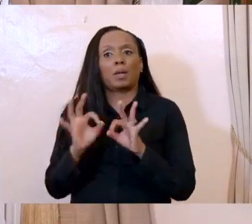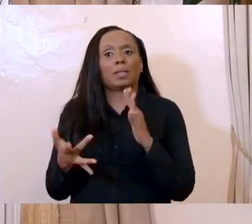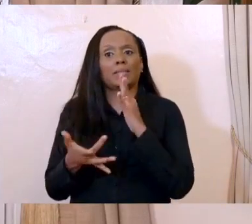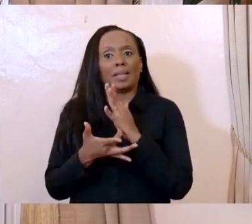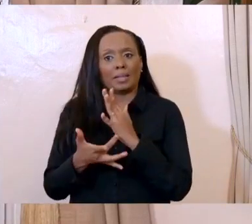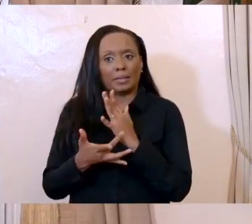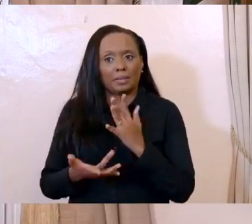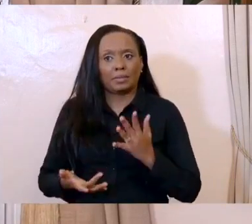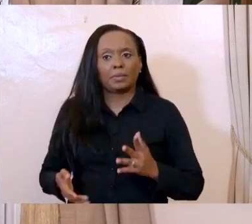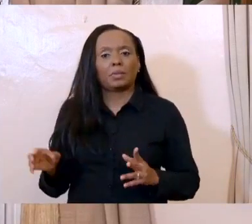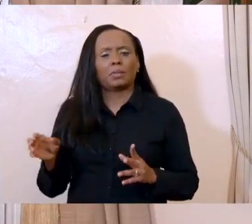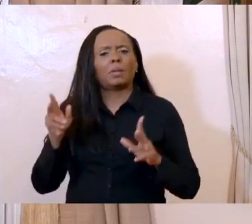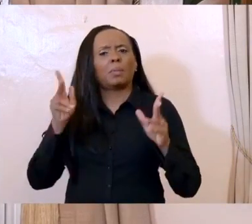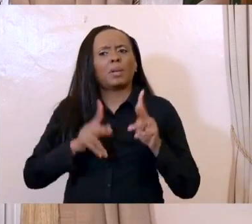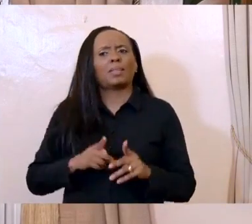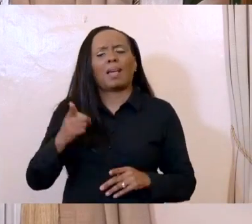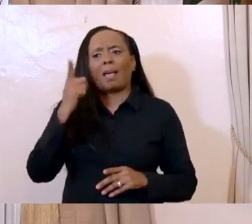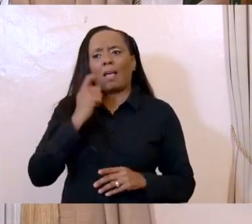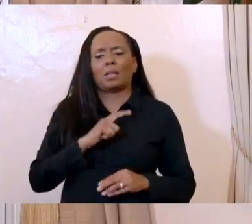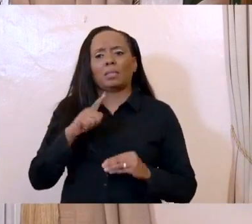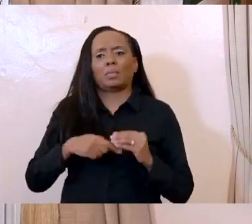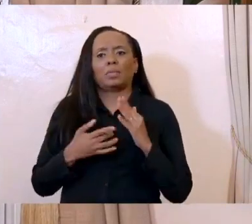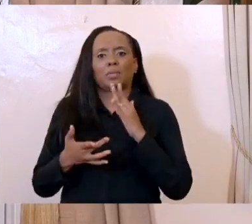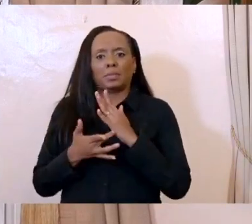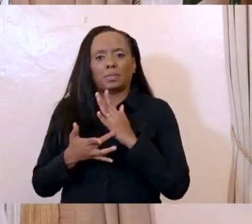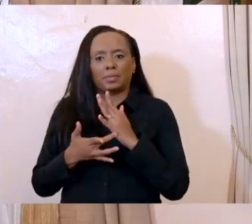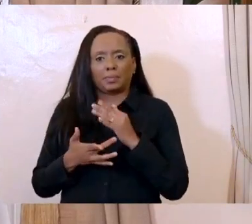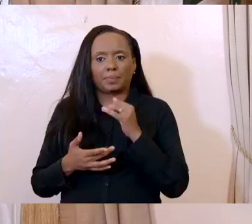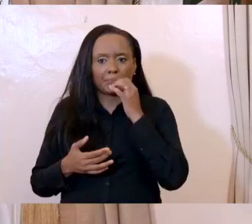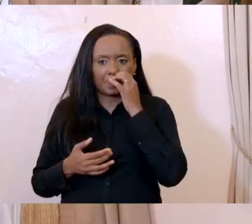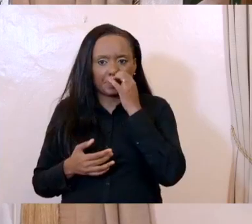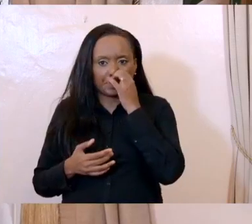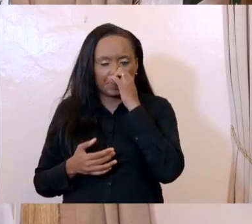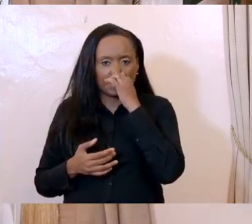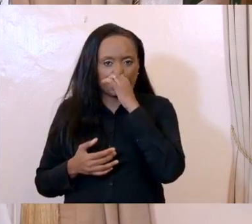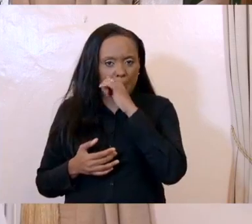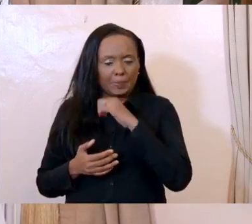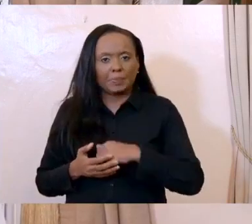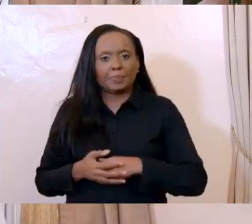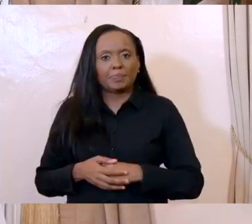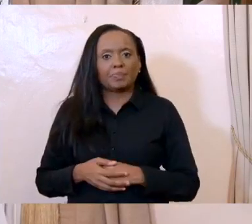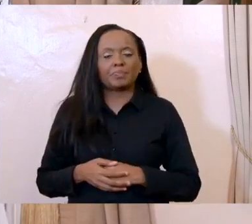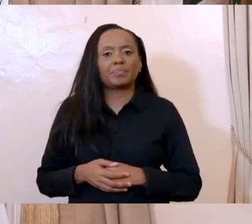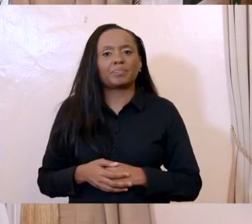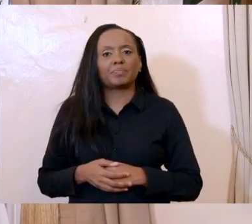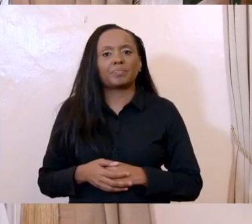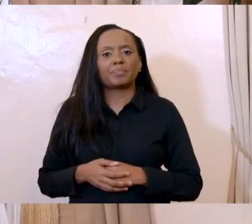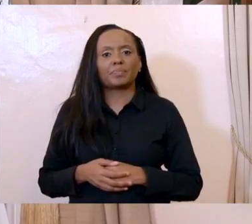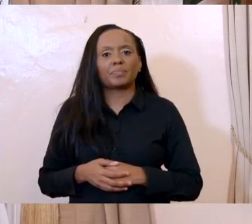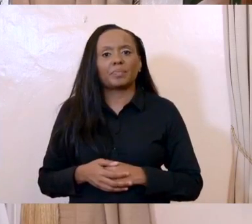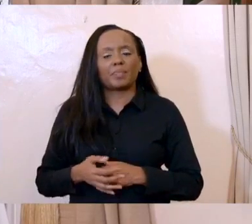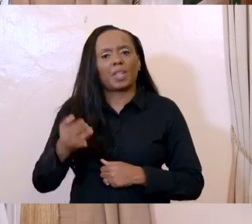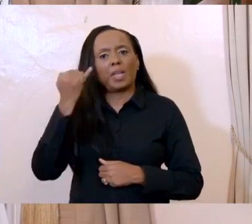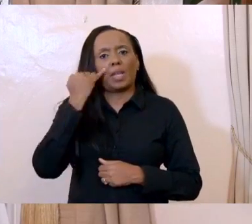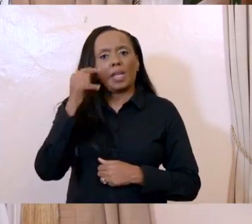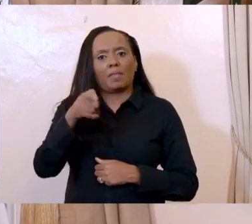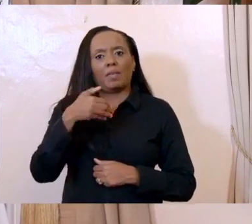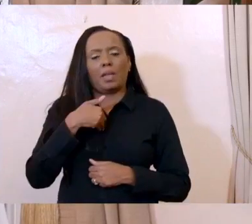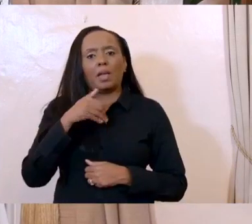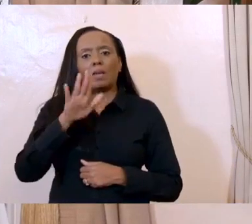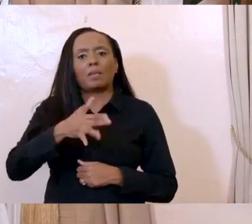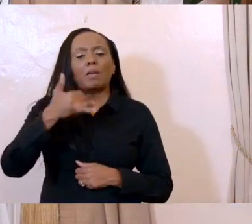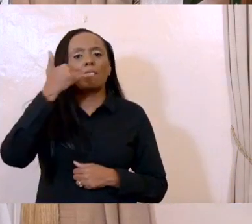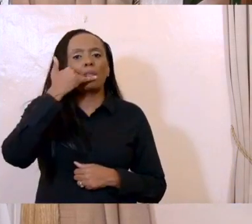someone ask a question about technology earlier, and that is that individuals who have their phone